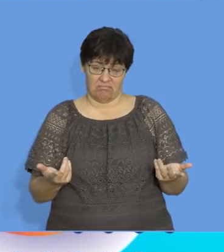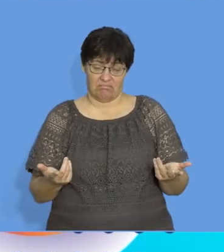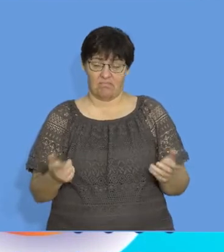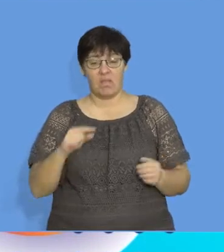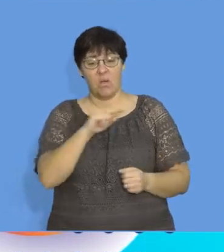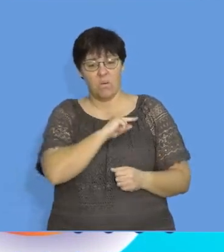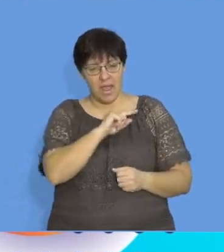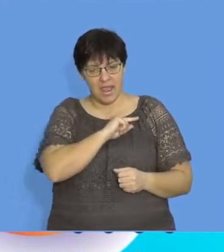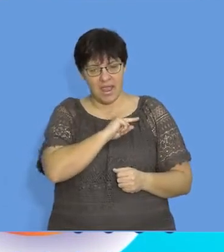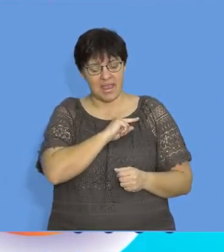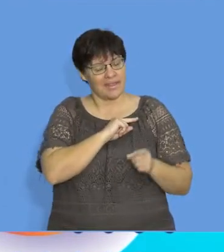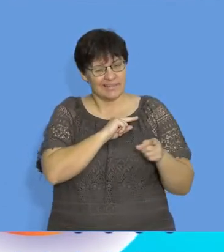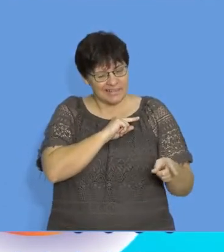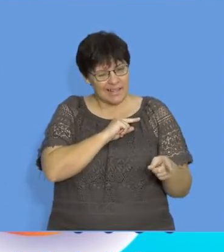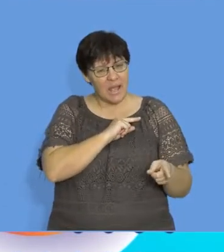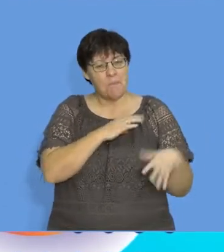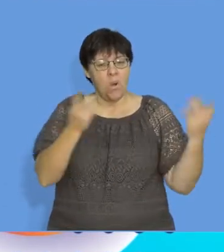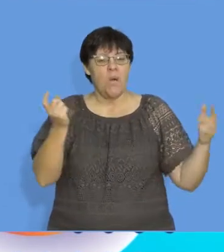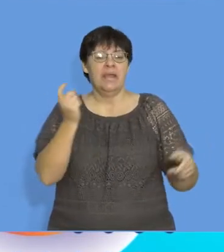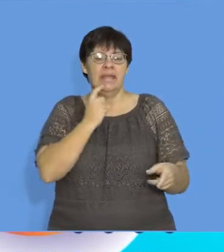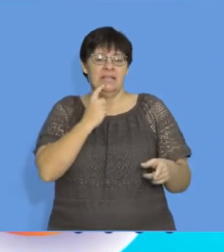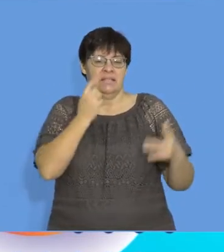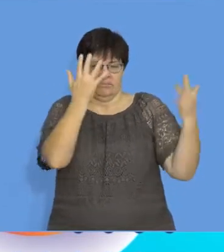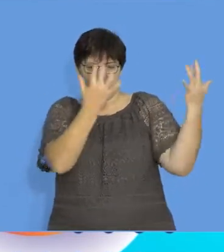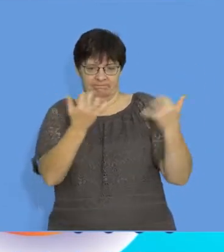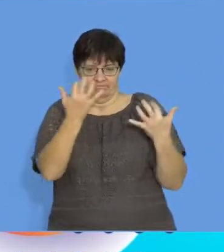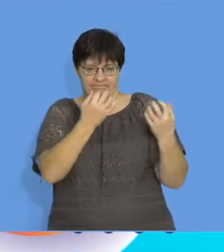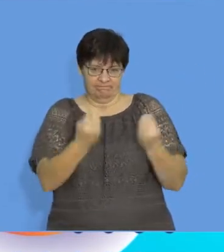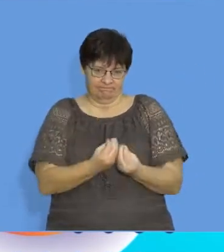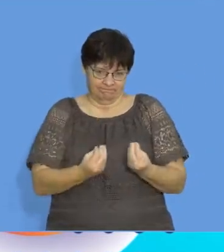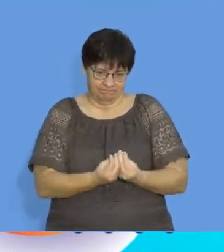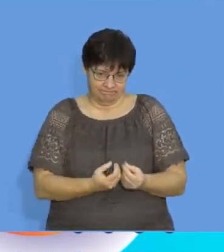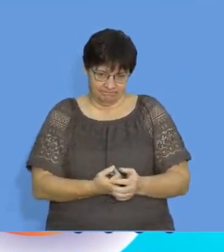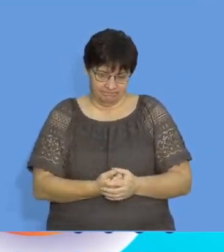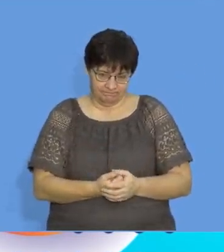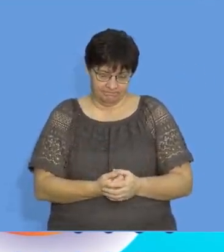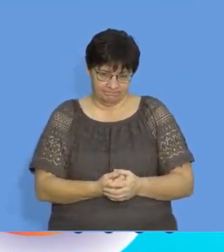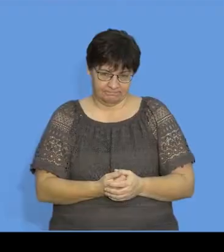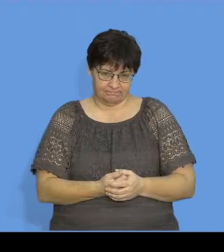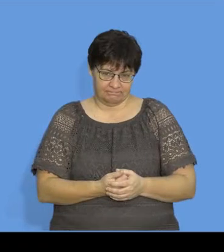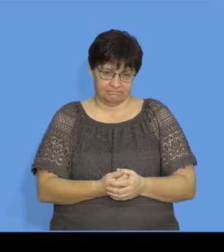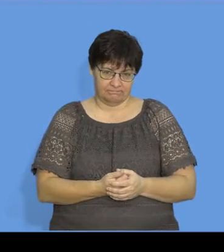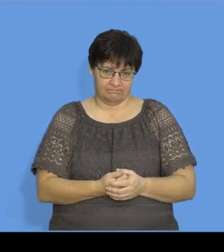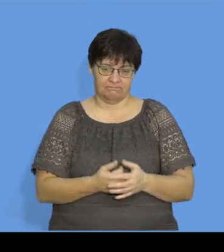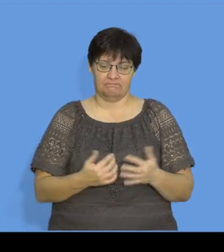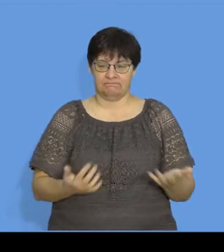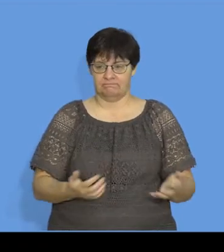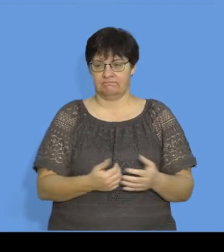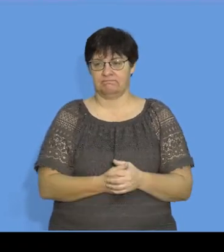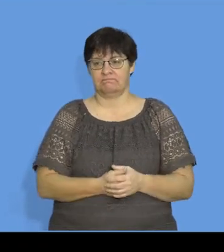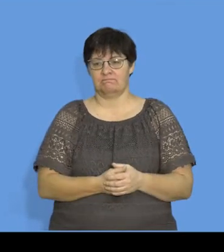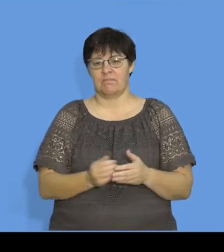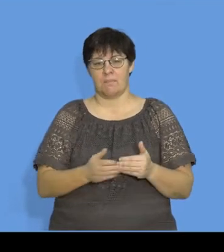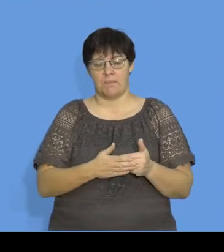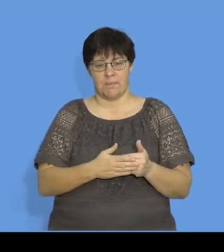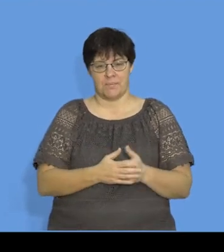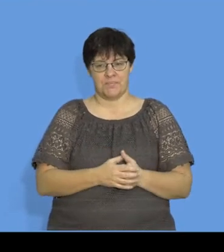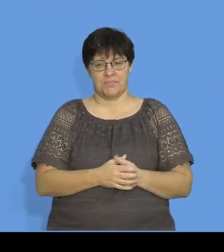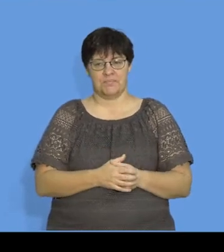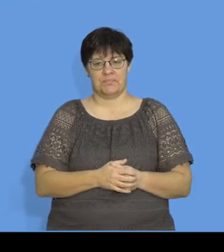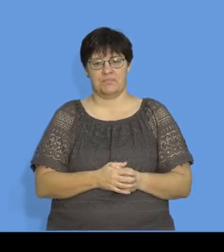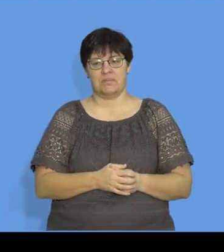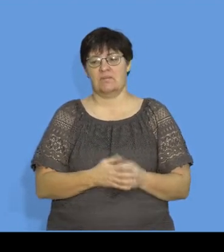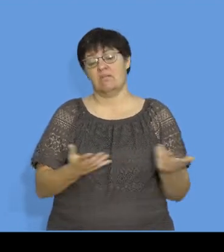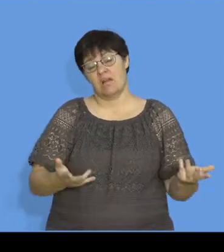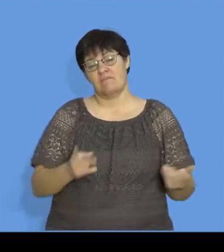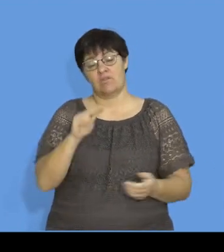Because it gives us an easier way to work things out, okay? So let's do another one. So